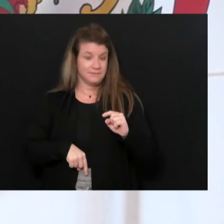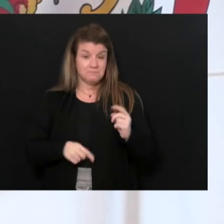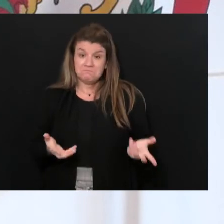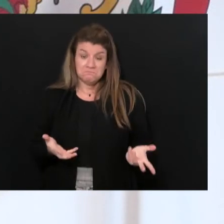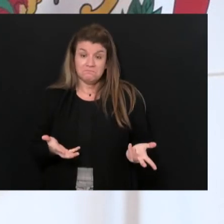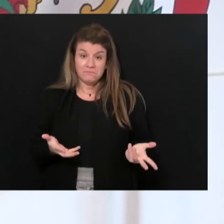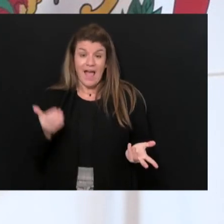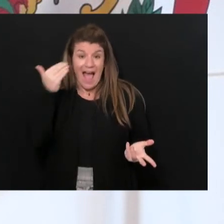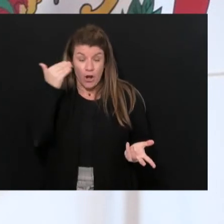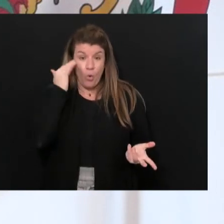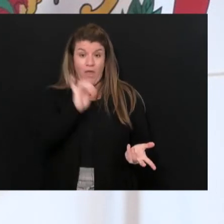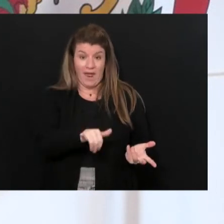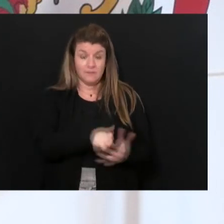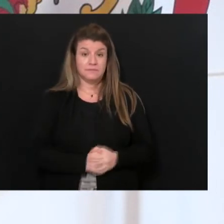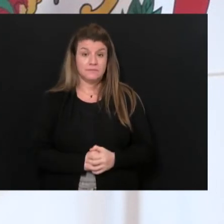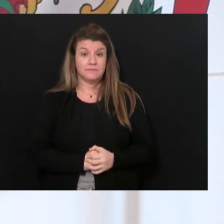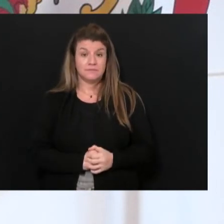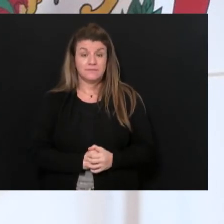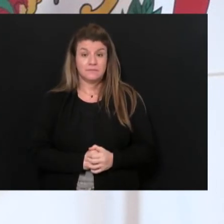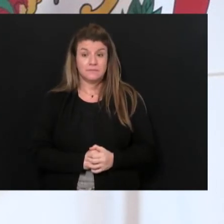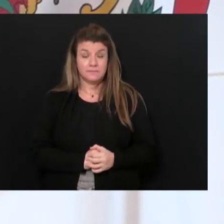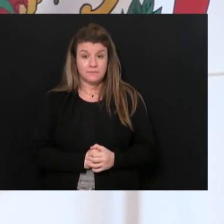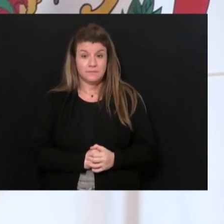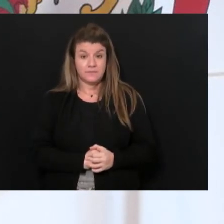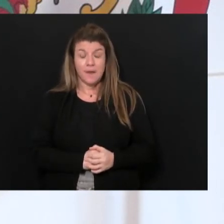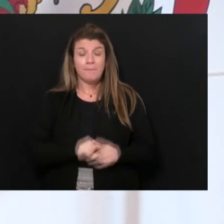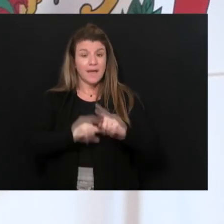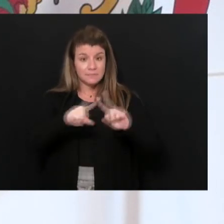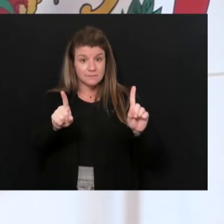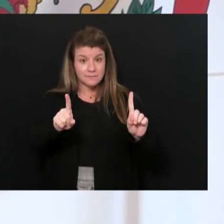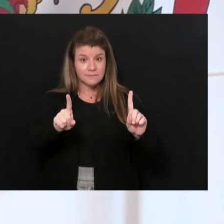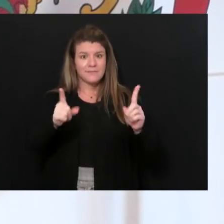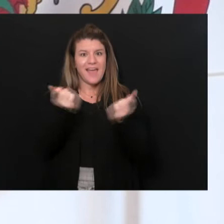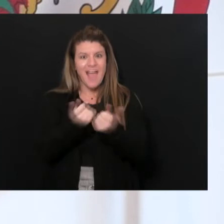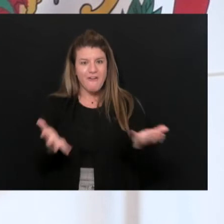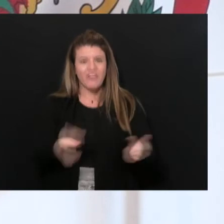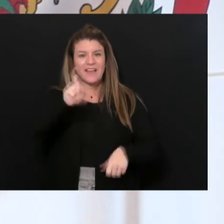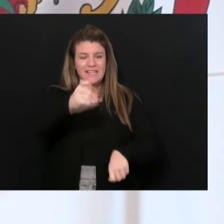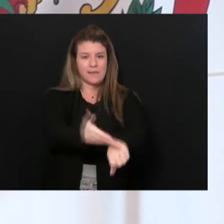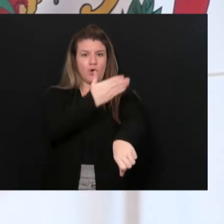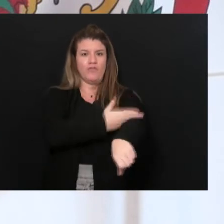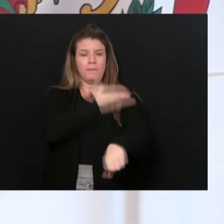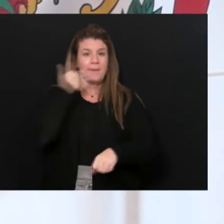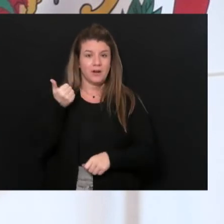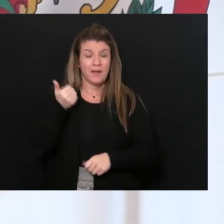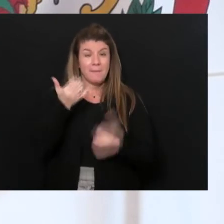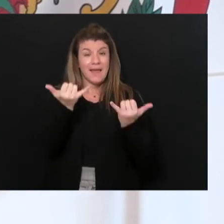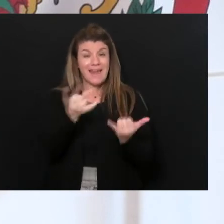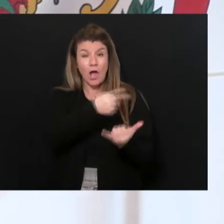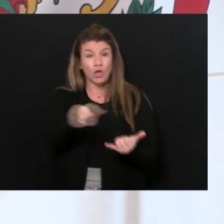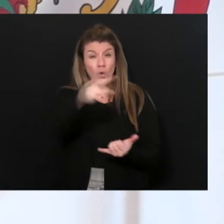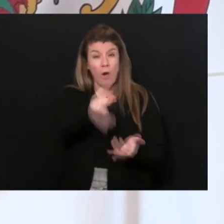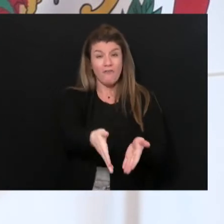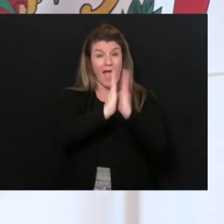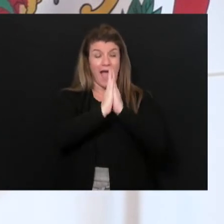Absolutely, without any doubt, it needs to always be better. But I've been asked this question now three